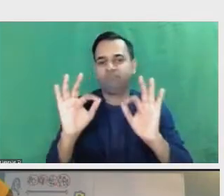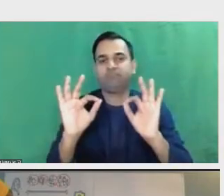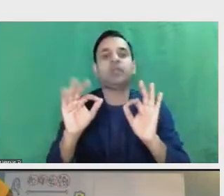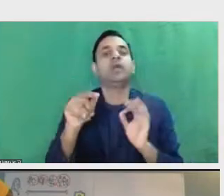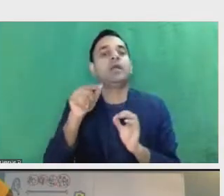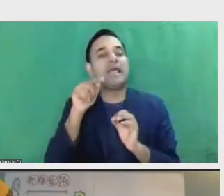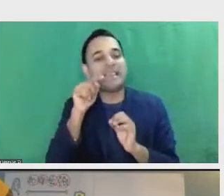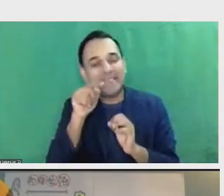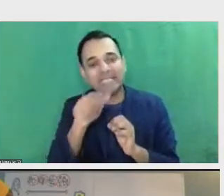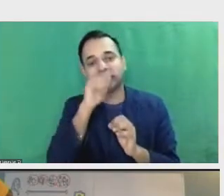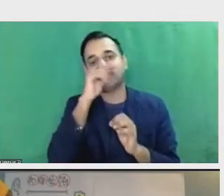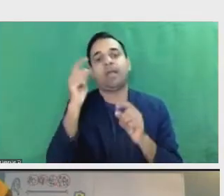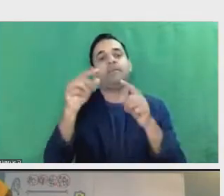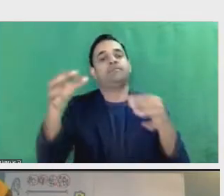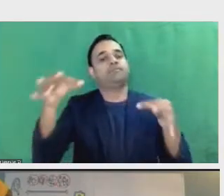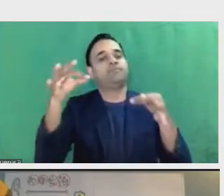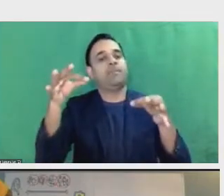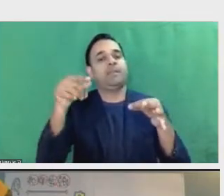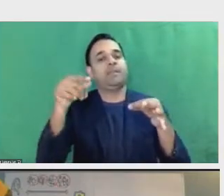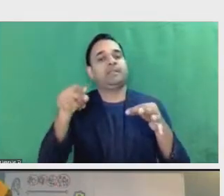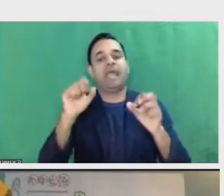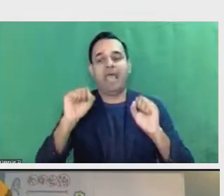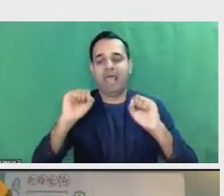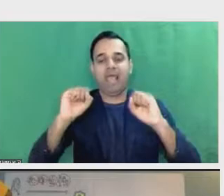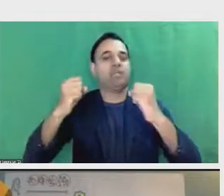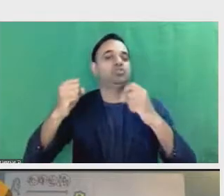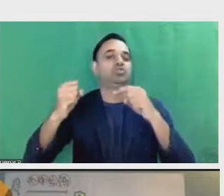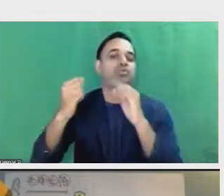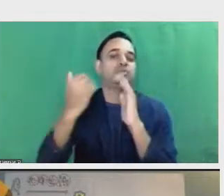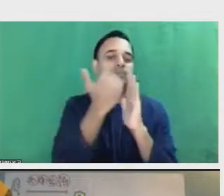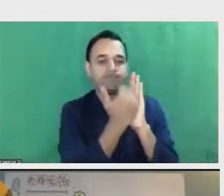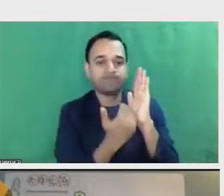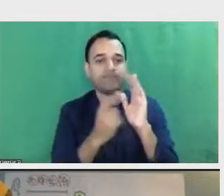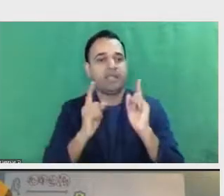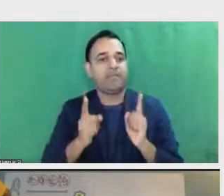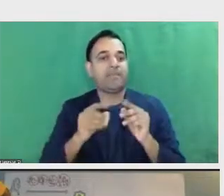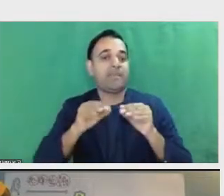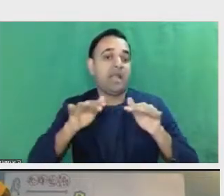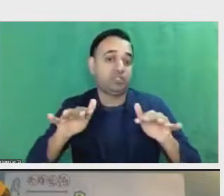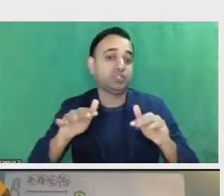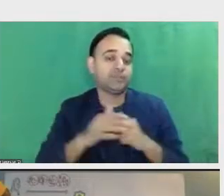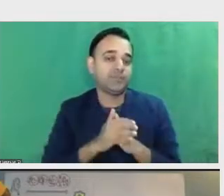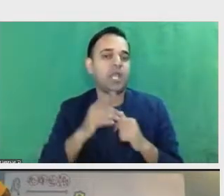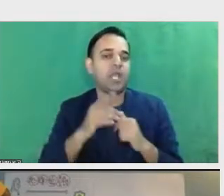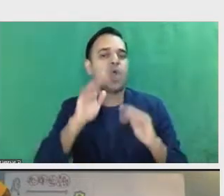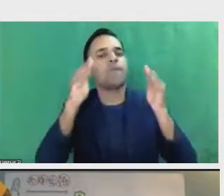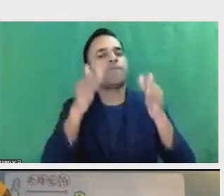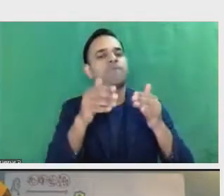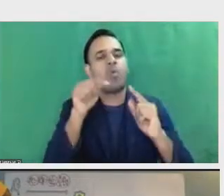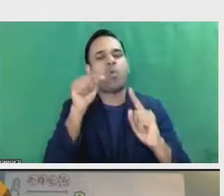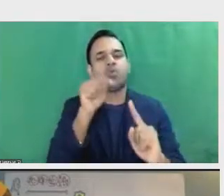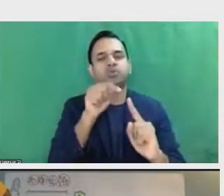So let me focus on the three aspects where I see a very important role for gender. One,